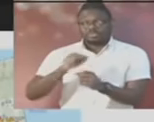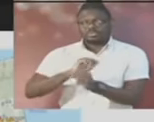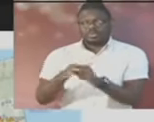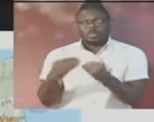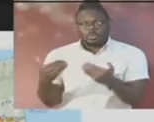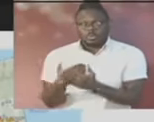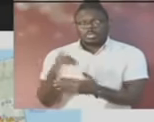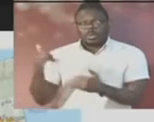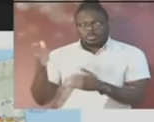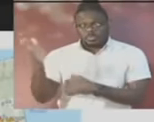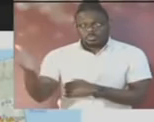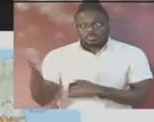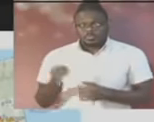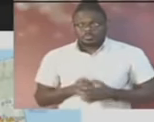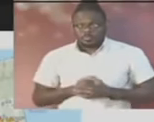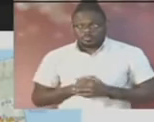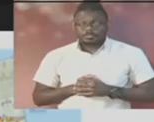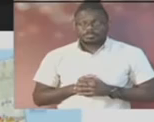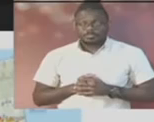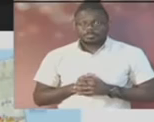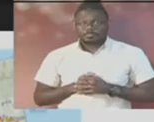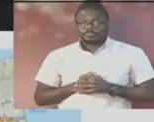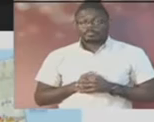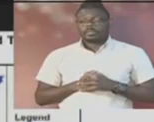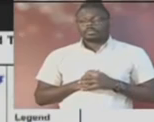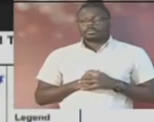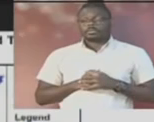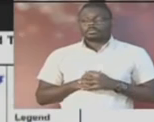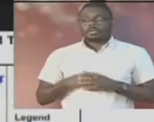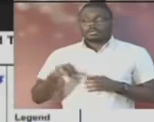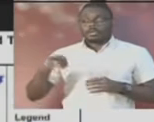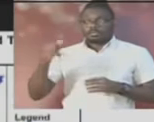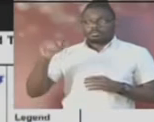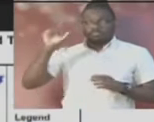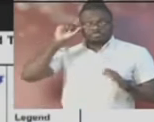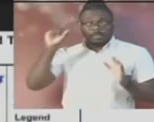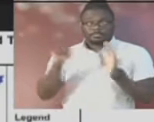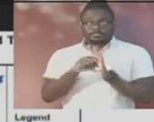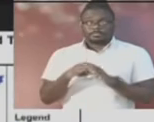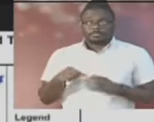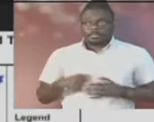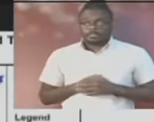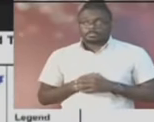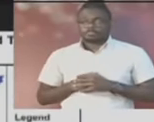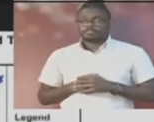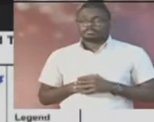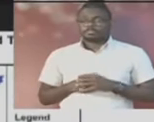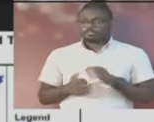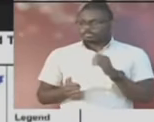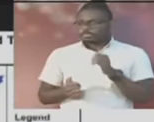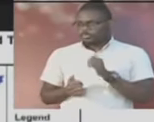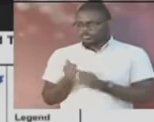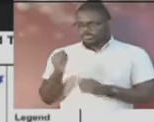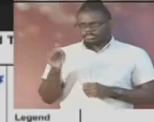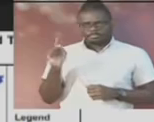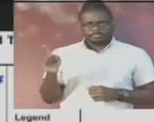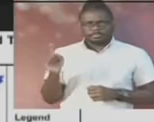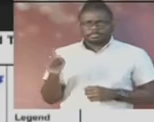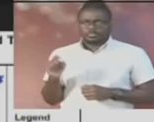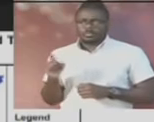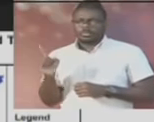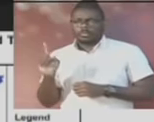into equal sort of geographic areas, next slide, we see that the density of the cases where the darkest hexagons are, we're seeing